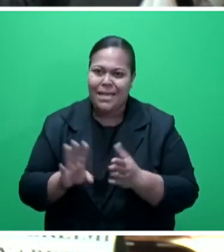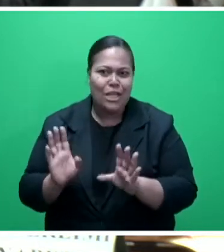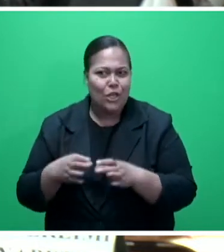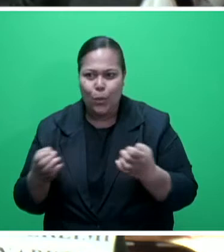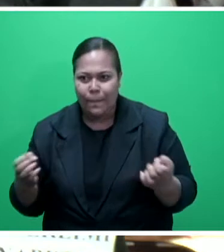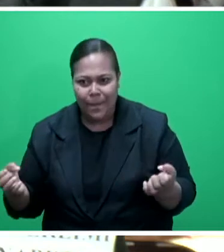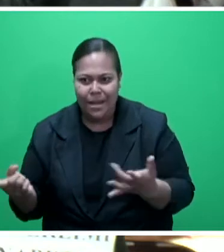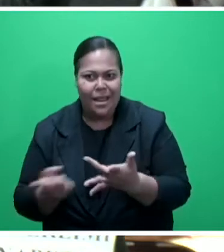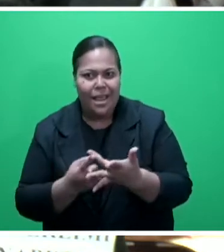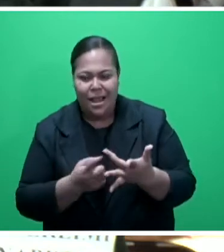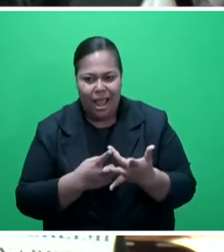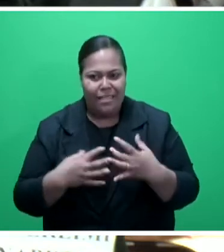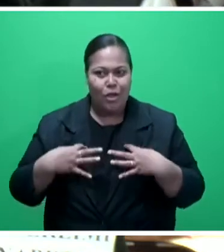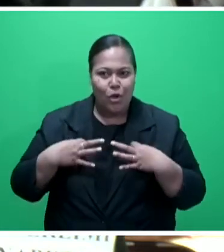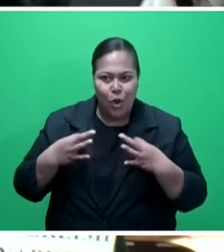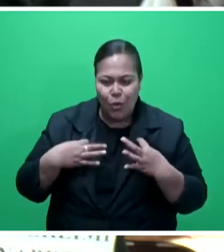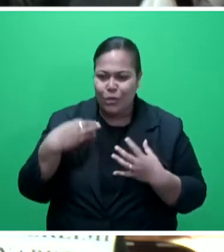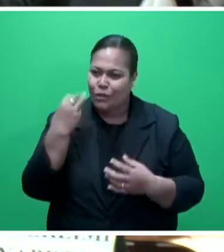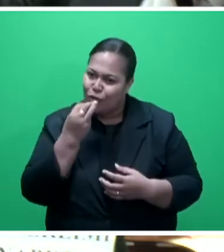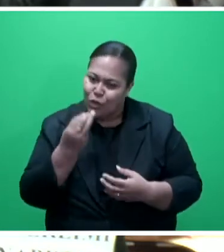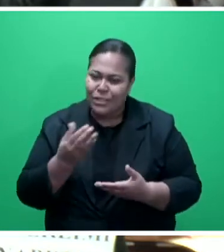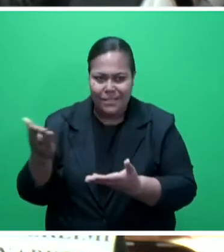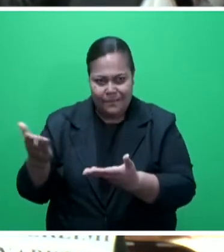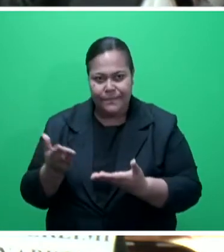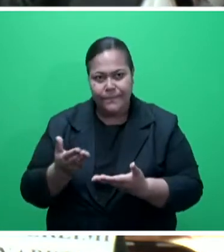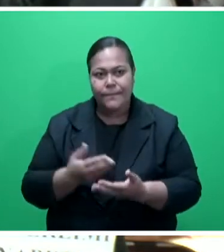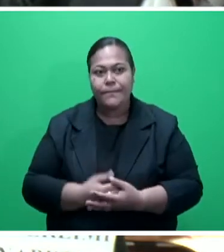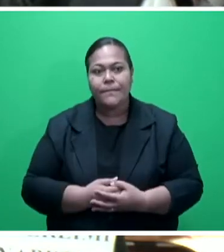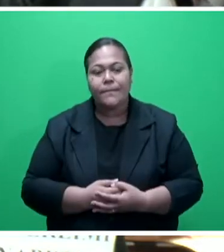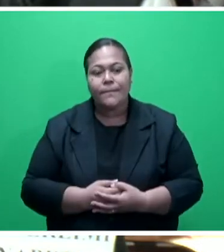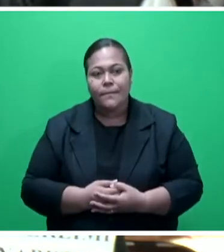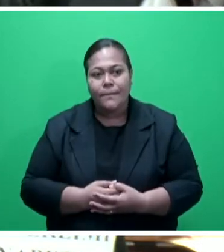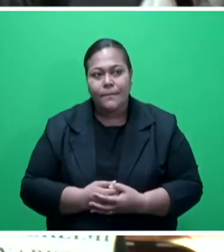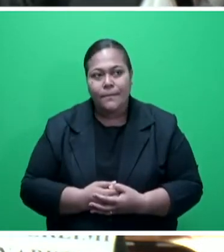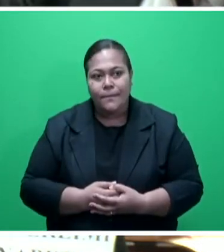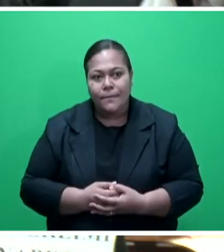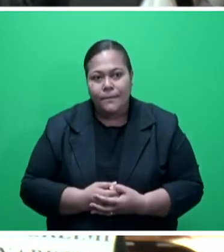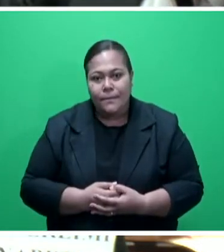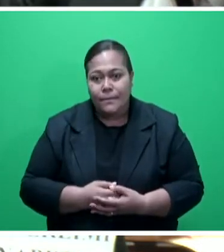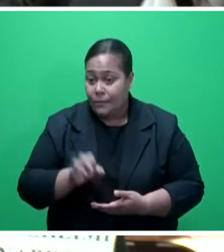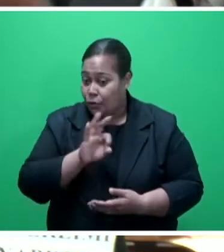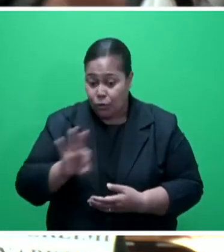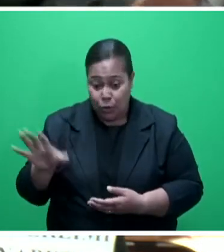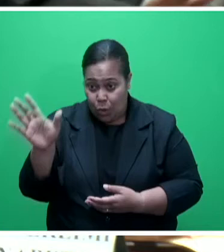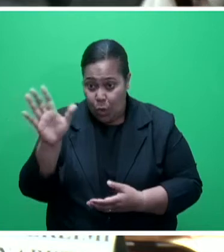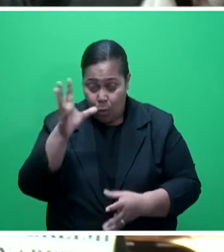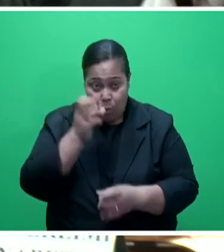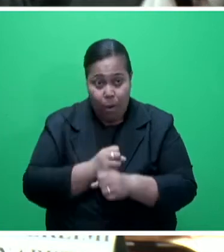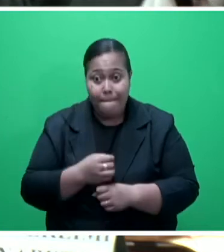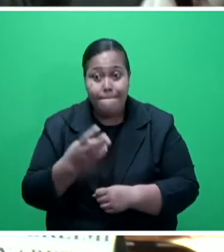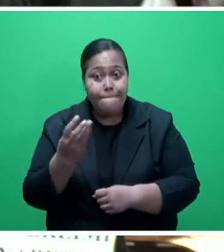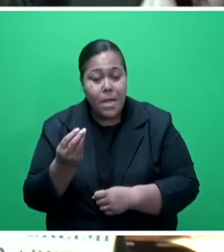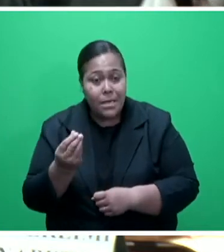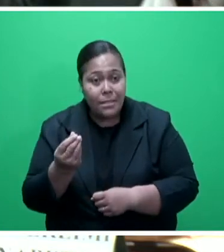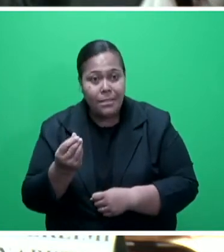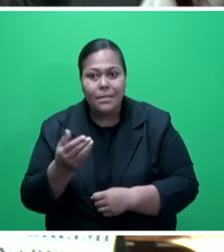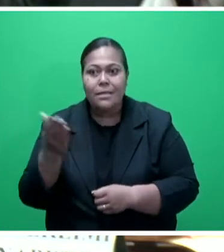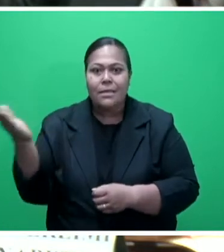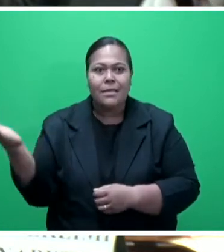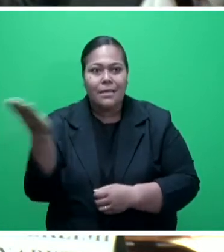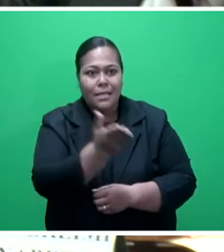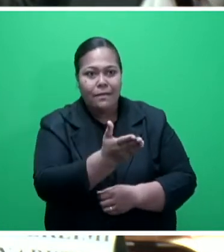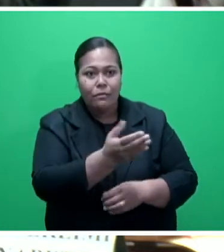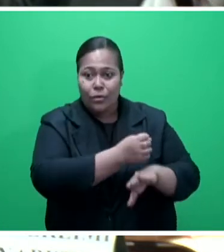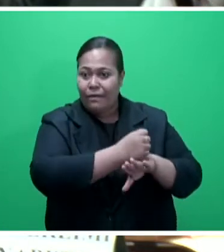me mention here, Mr. Speaker, sir, that not all of this money was given directly to government.